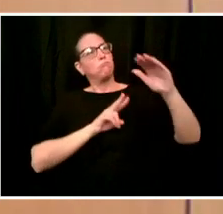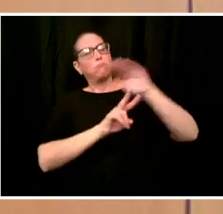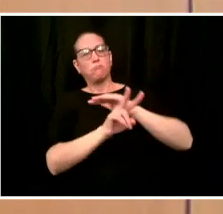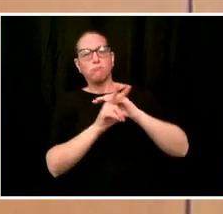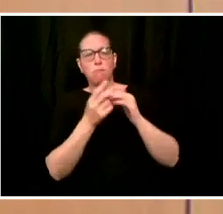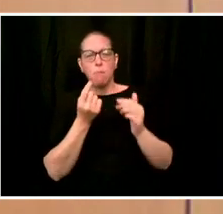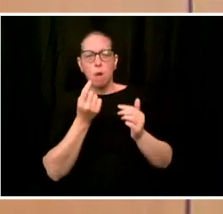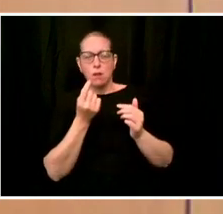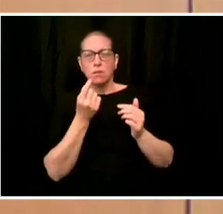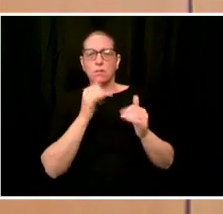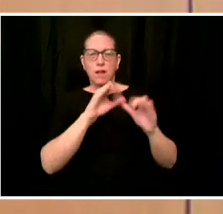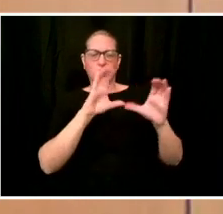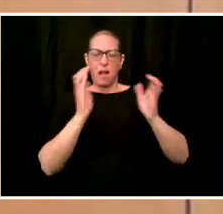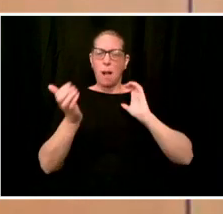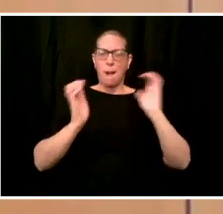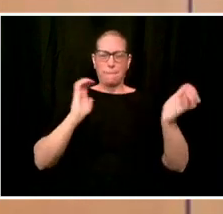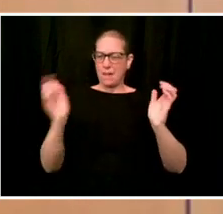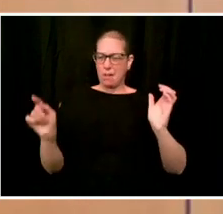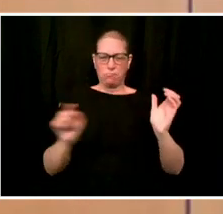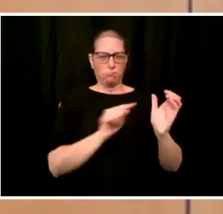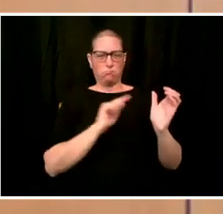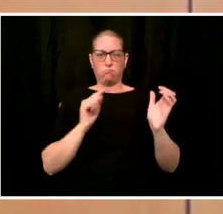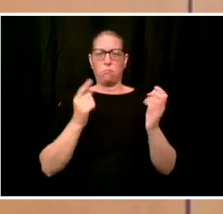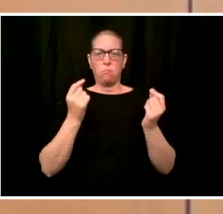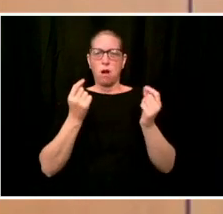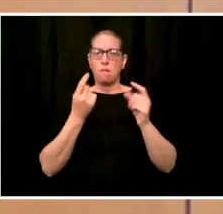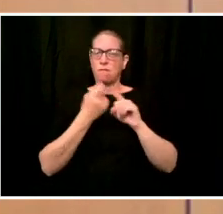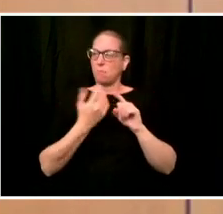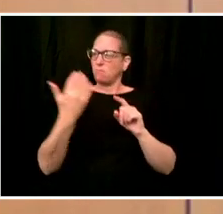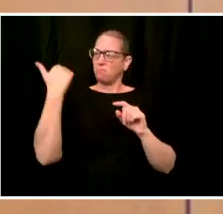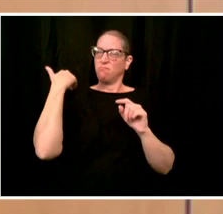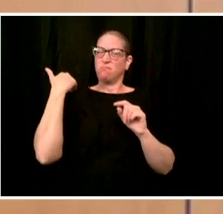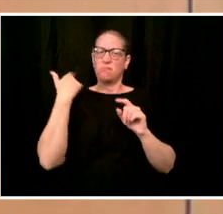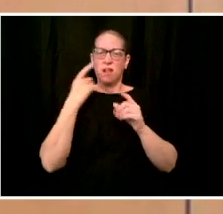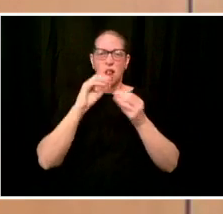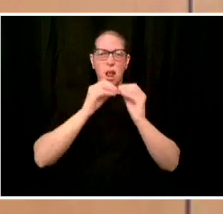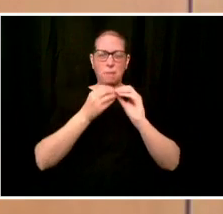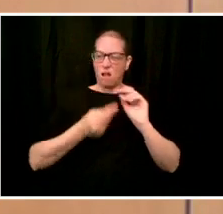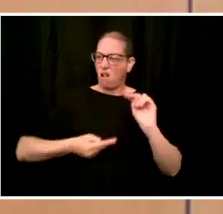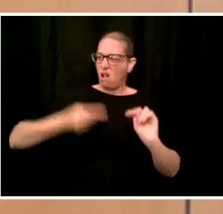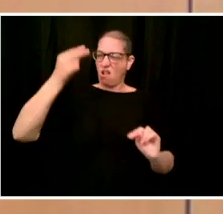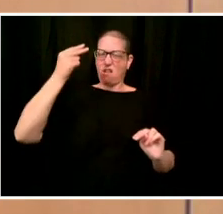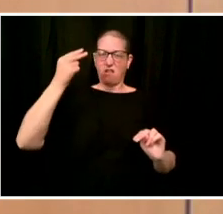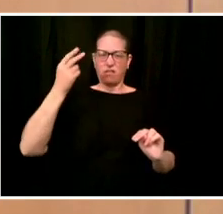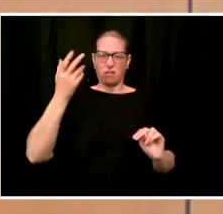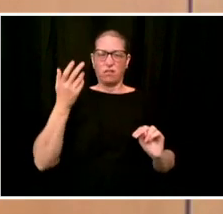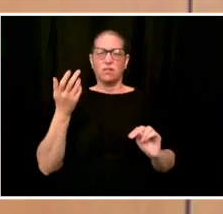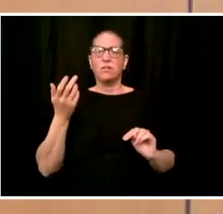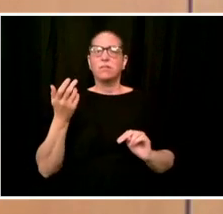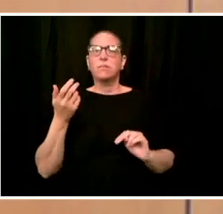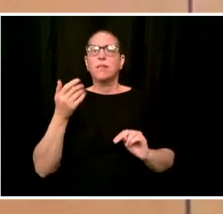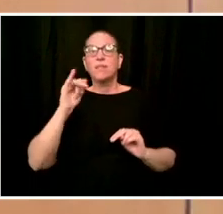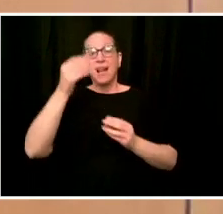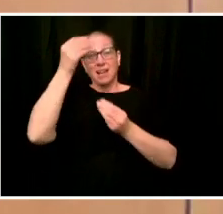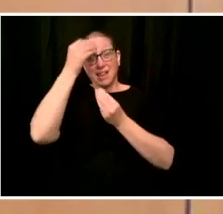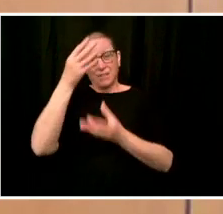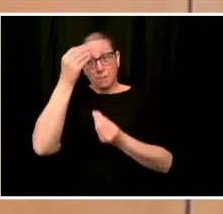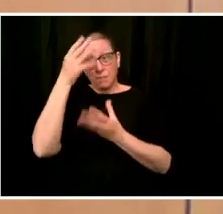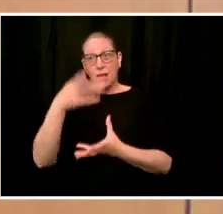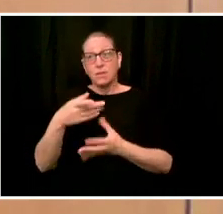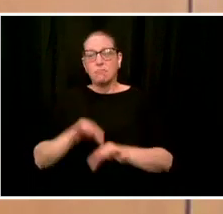been expected during a particular season. Because again, it's important for us all as New Yorkers